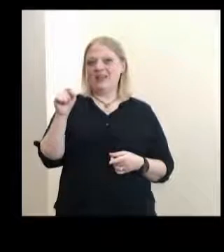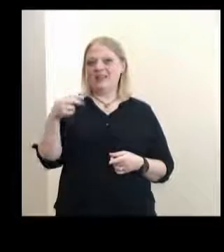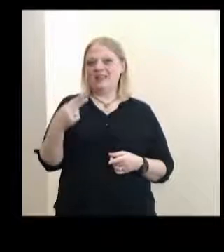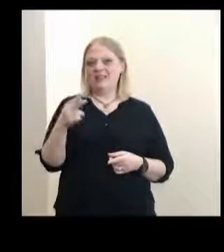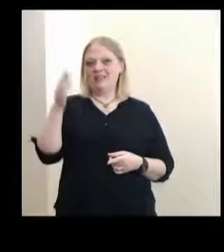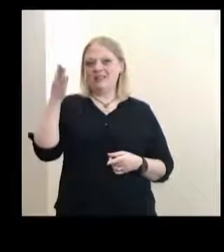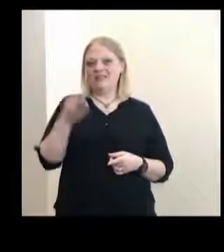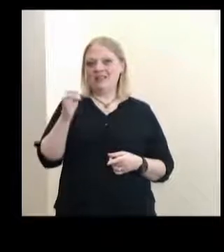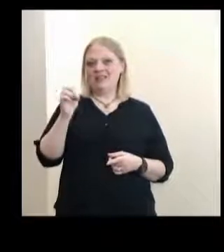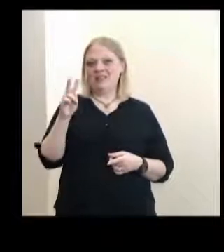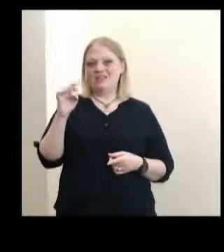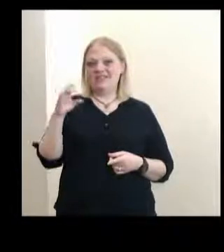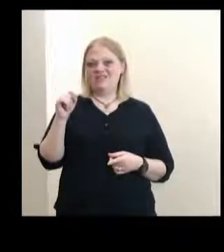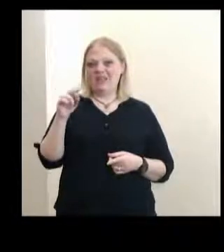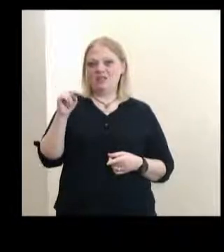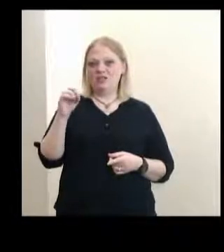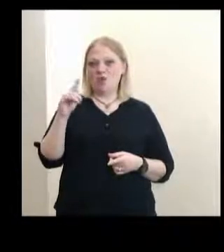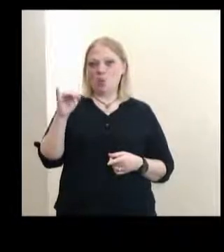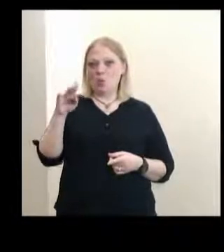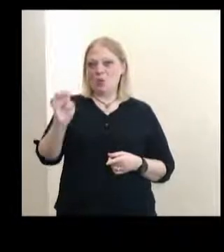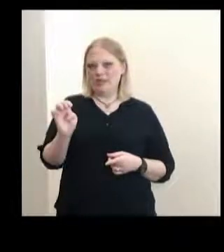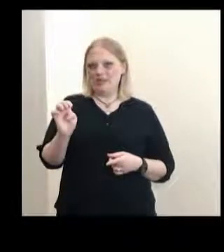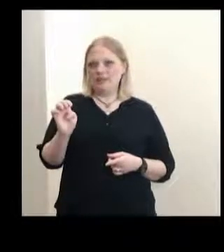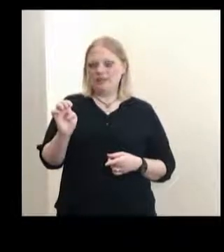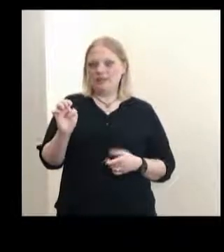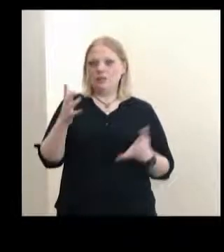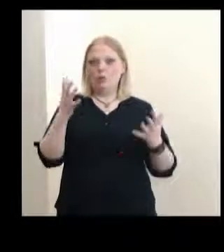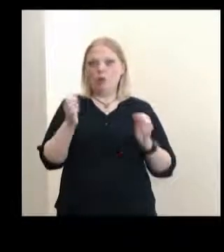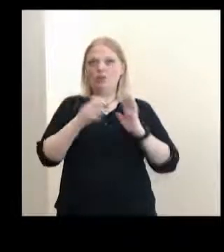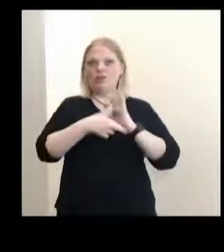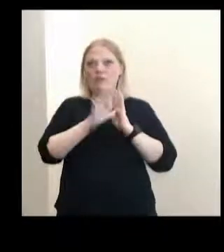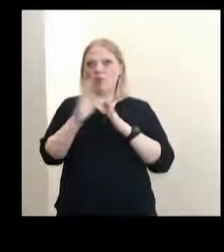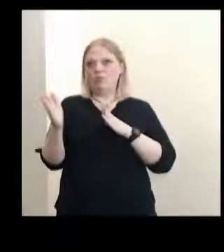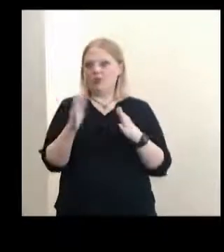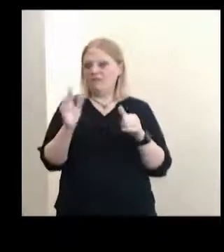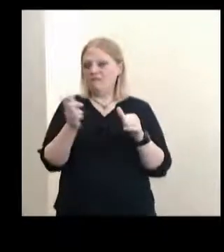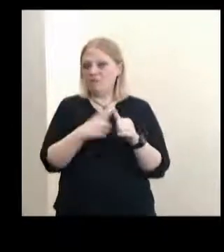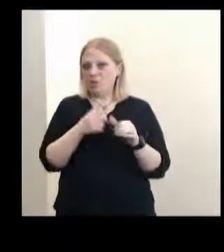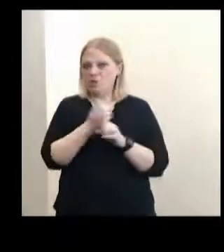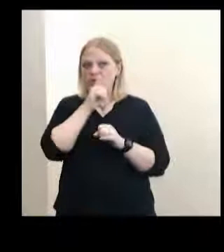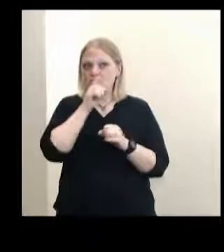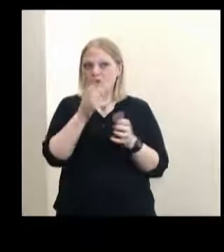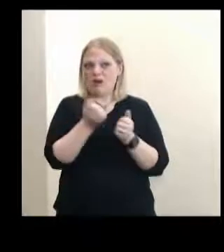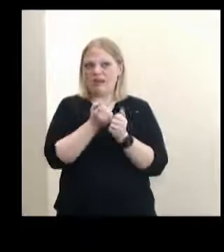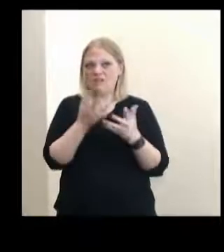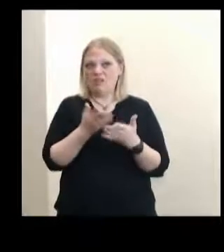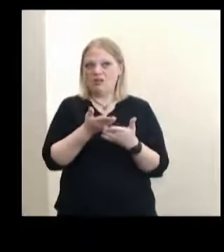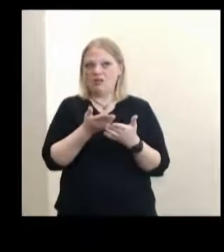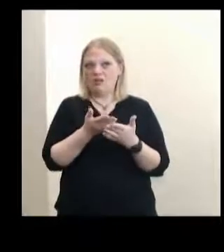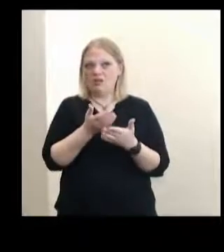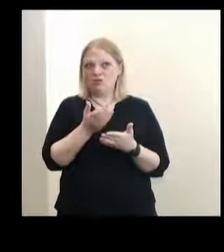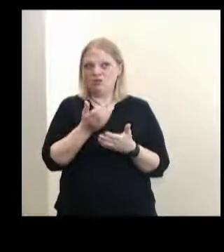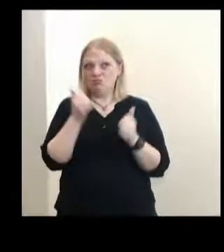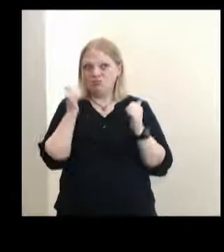erie.gov/health/notice, event notice. And we really want to review your plans and make sure everything is okay and